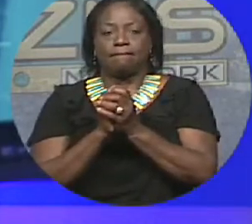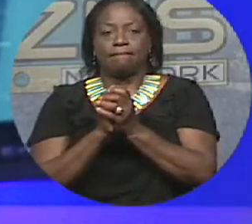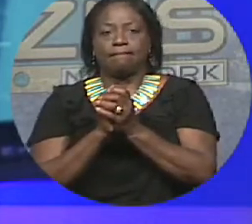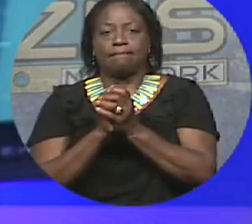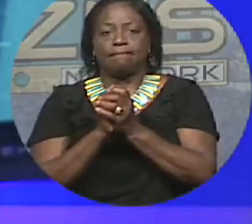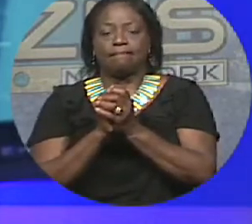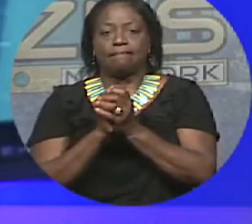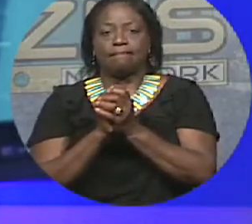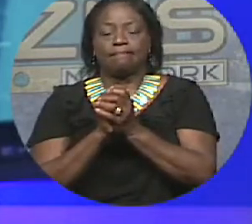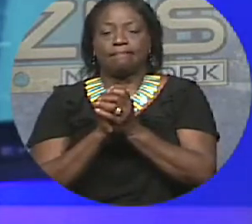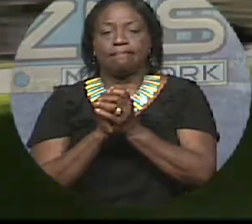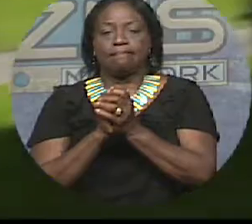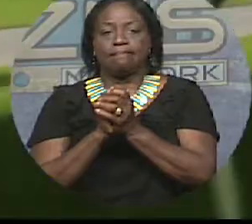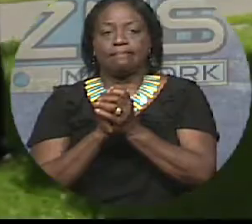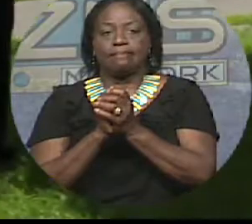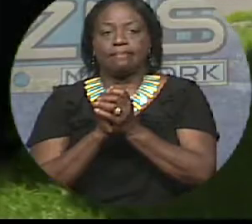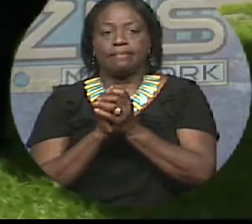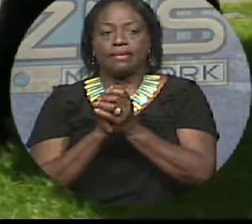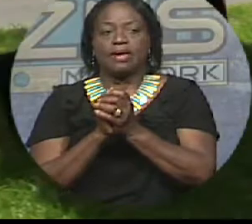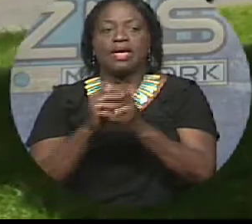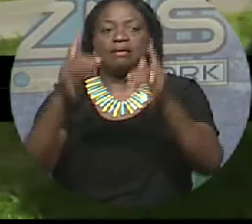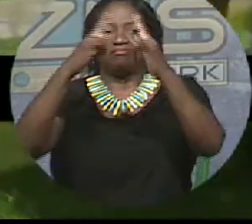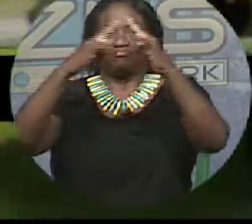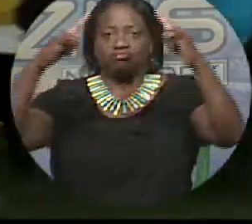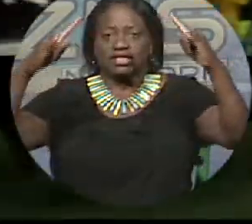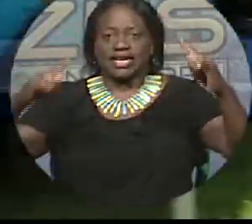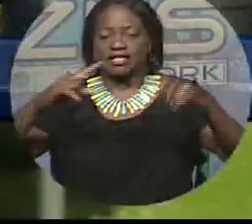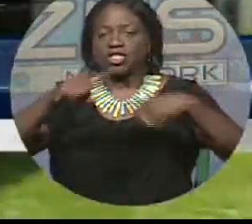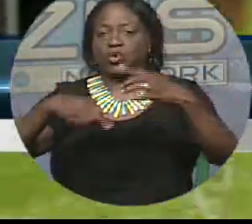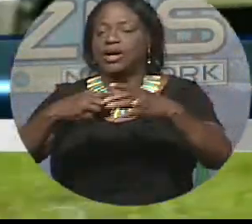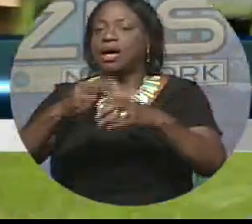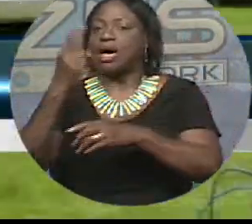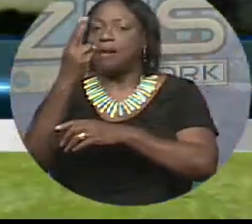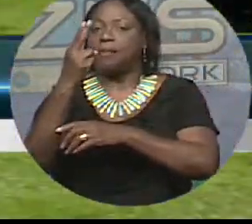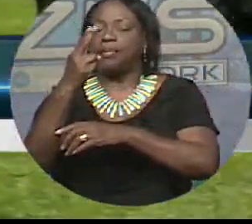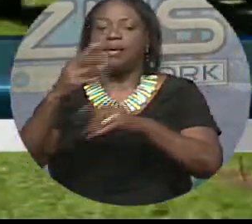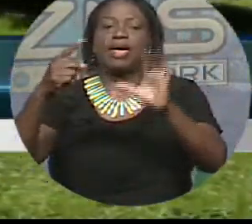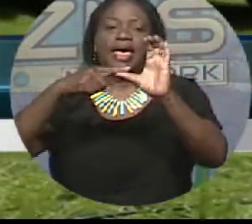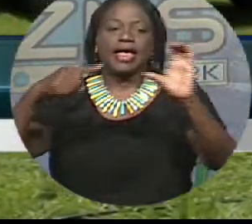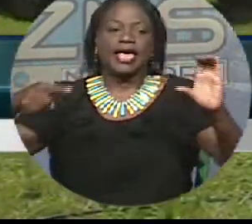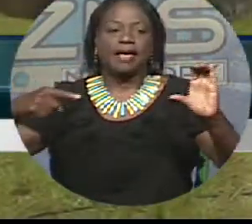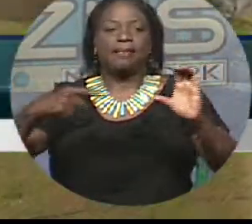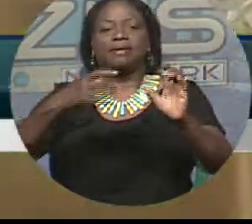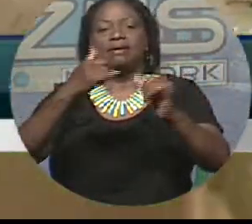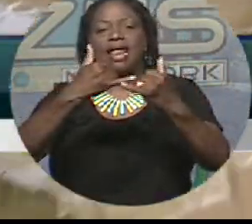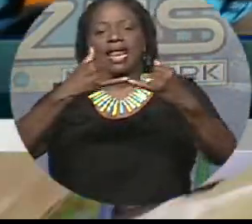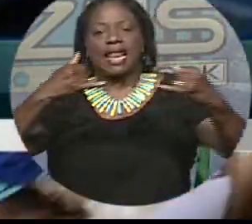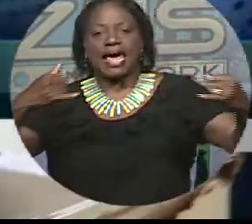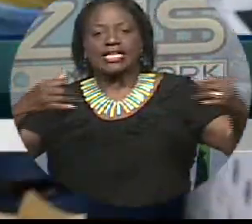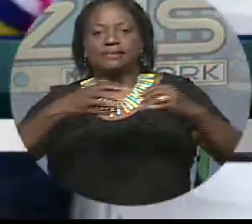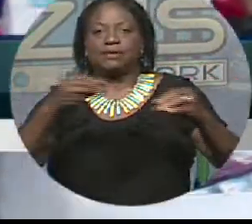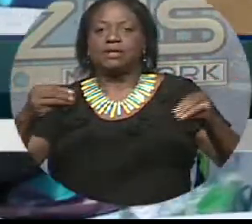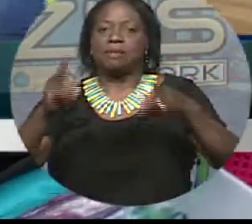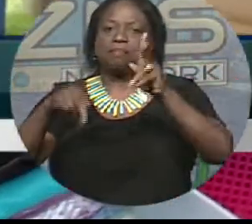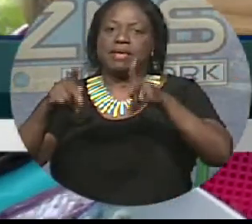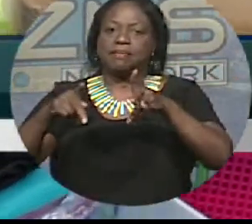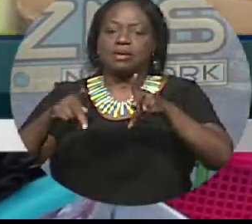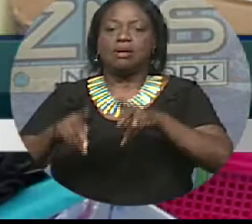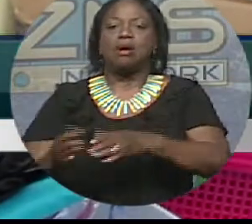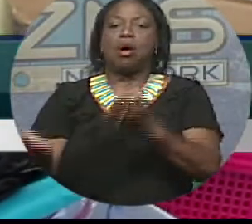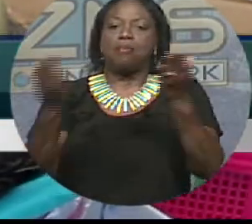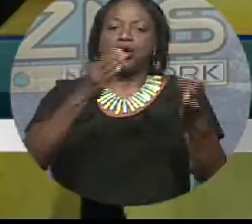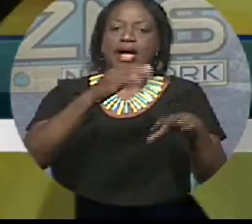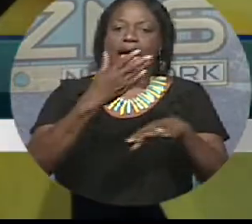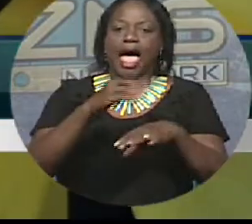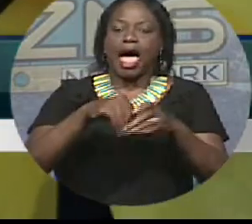success. The tents went up, cable lines pulled, vendors dished out their wares, and the stage has been